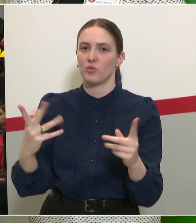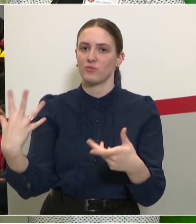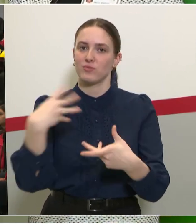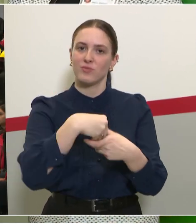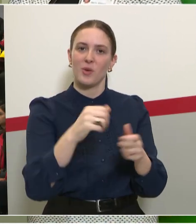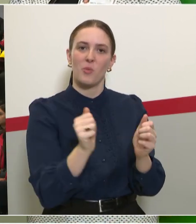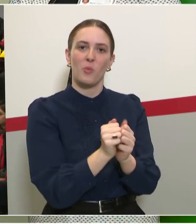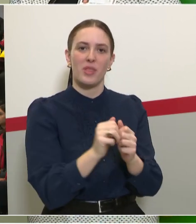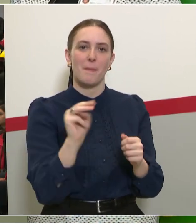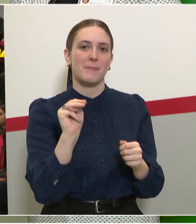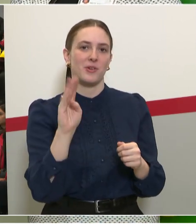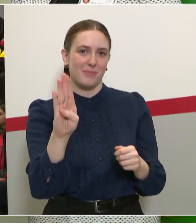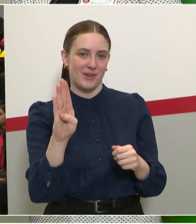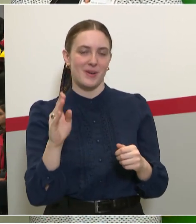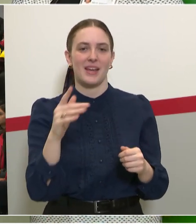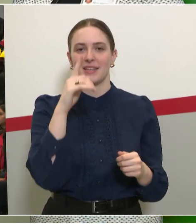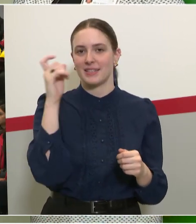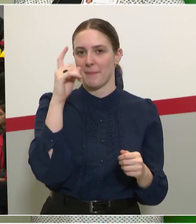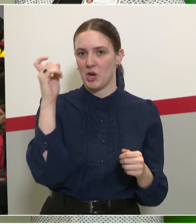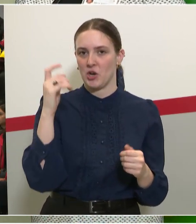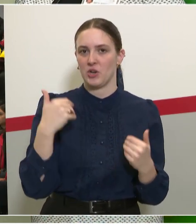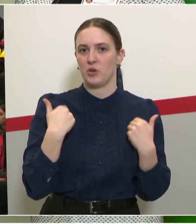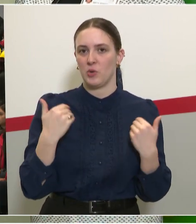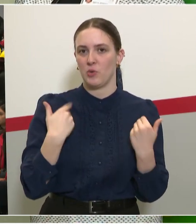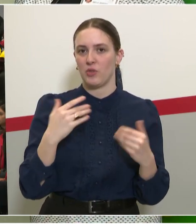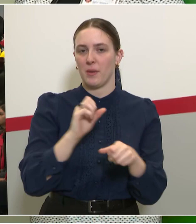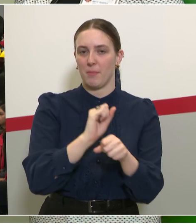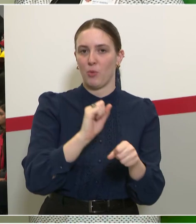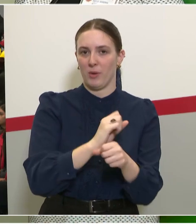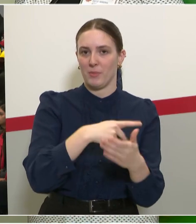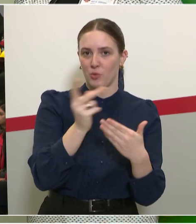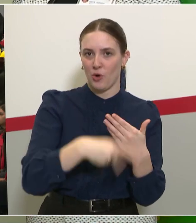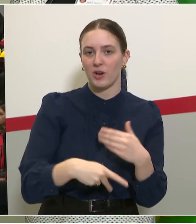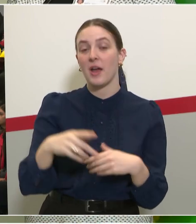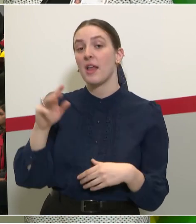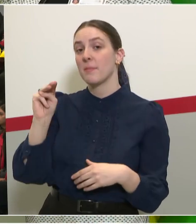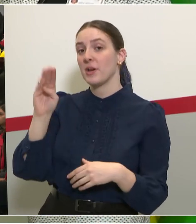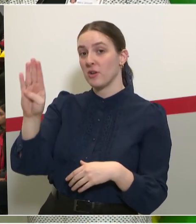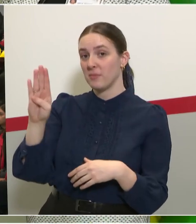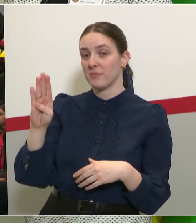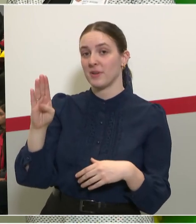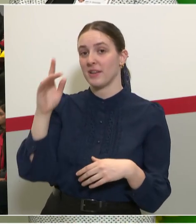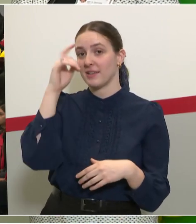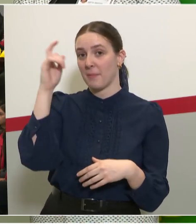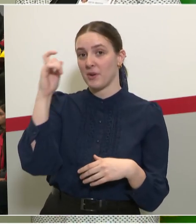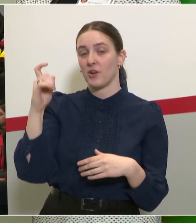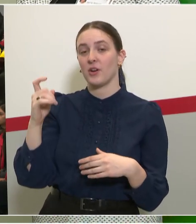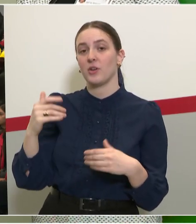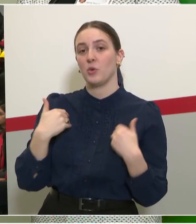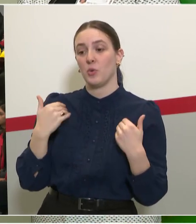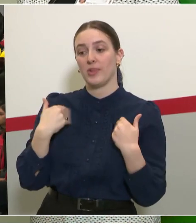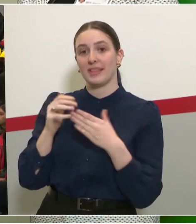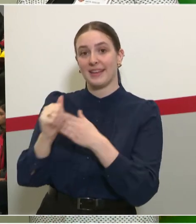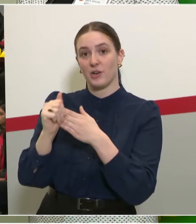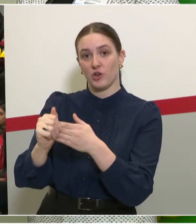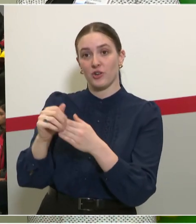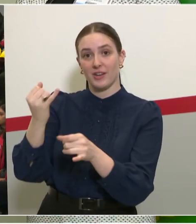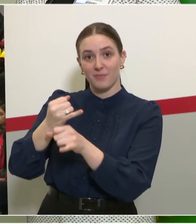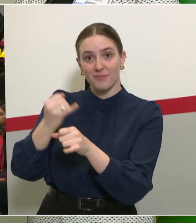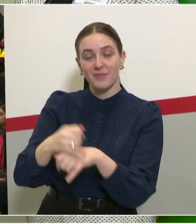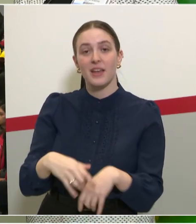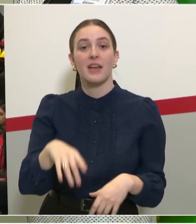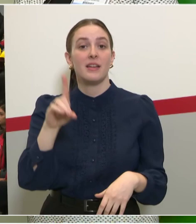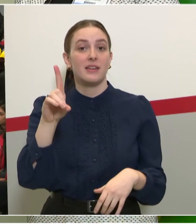Barry Summer Youth Employment Program, the Marion Barry Youth Leadership Institute, the DC Department of Employment